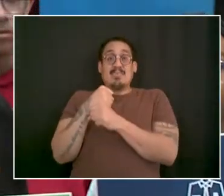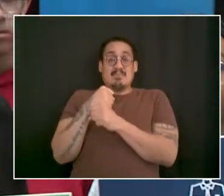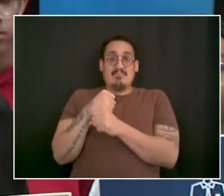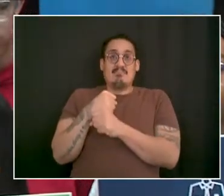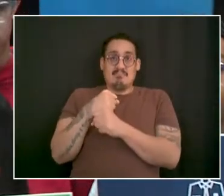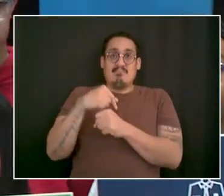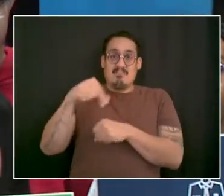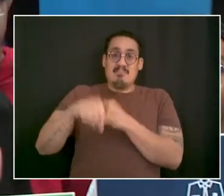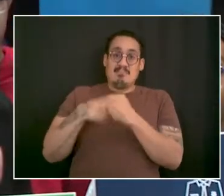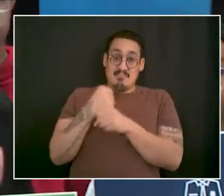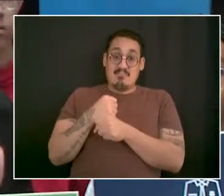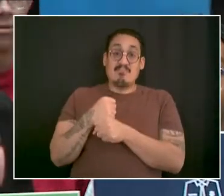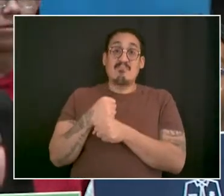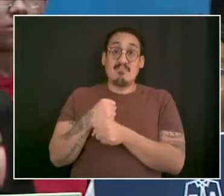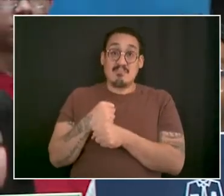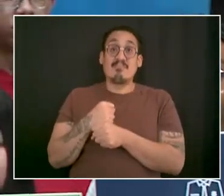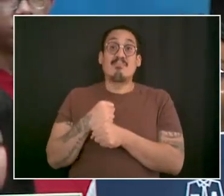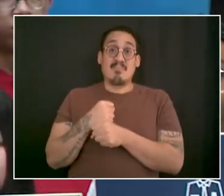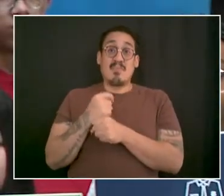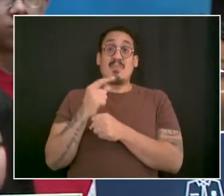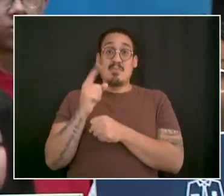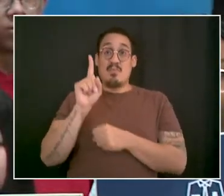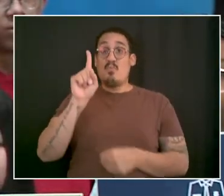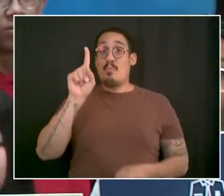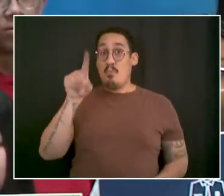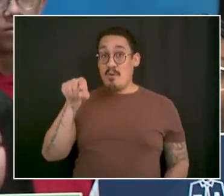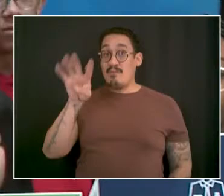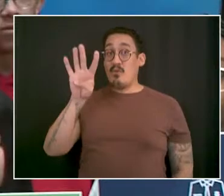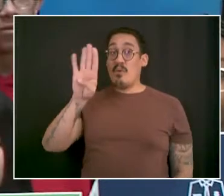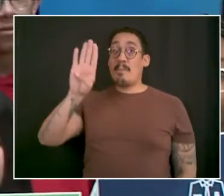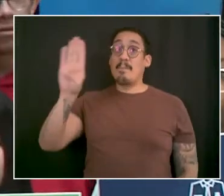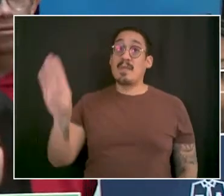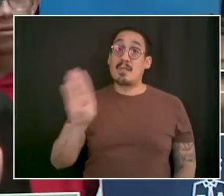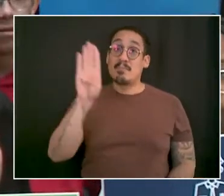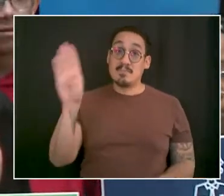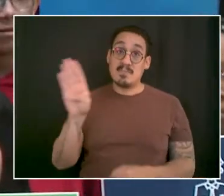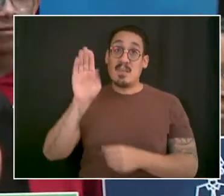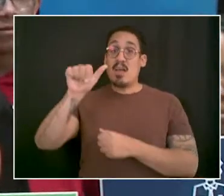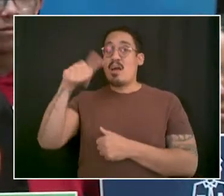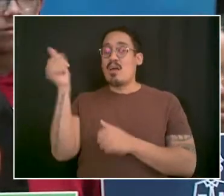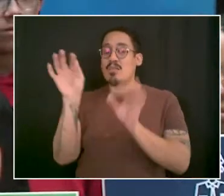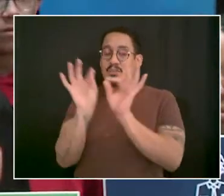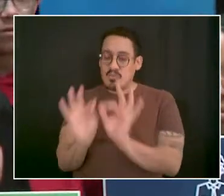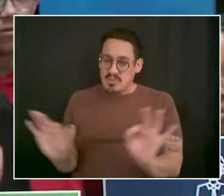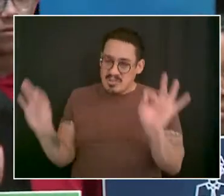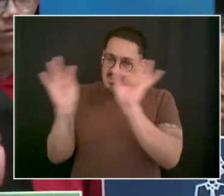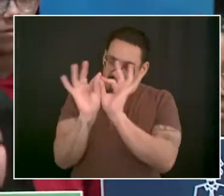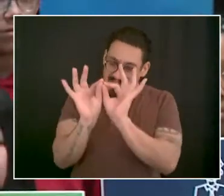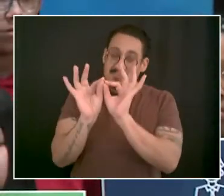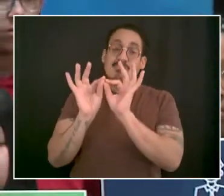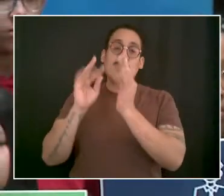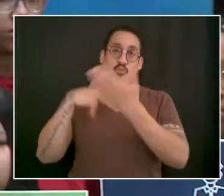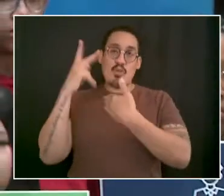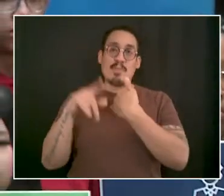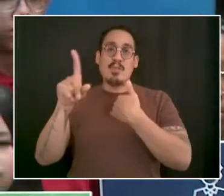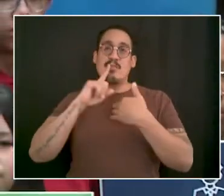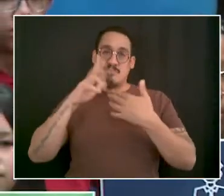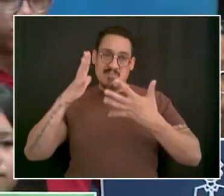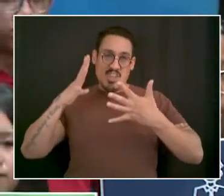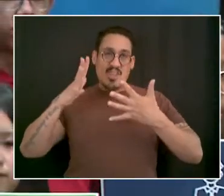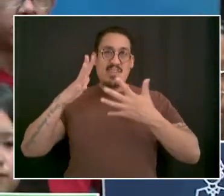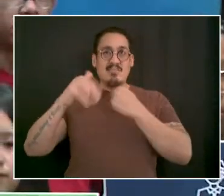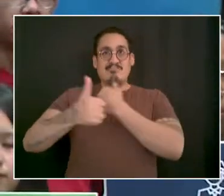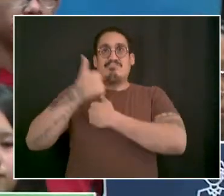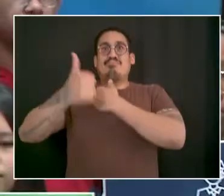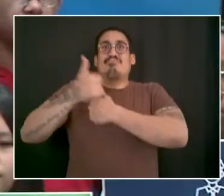protecting $1.4 billion for other critical programs that are facing fiscal cliffs. We're in school, so